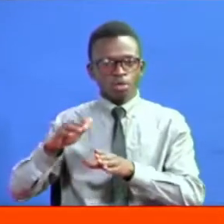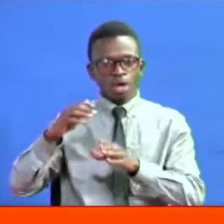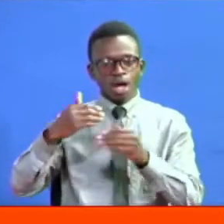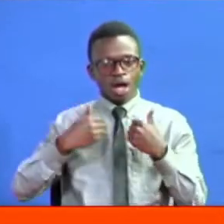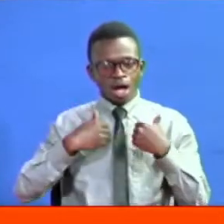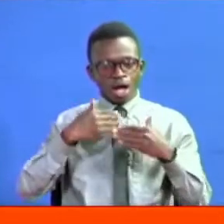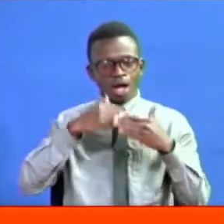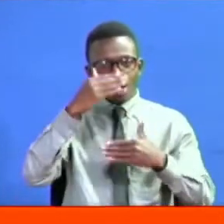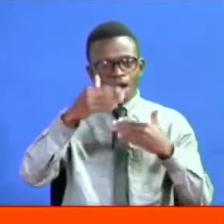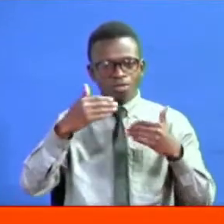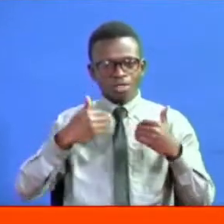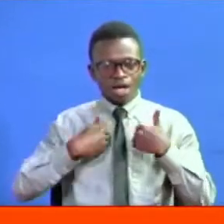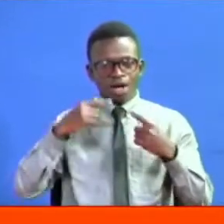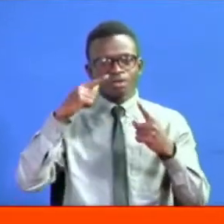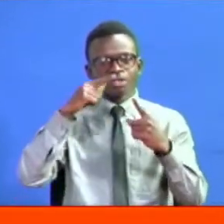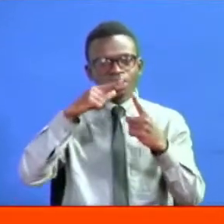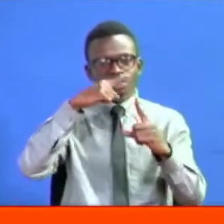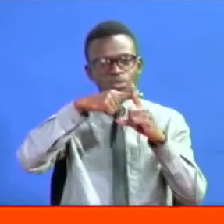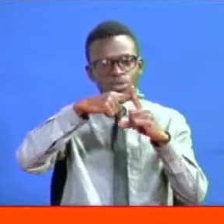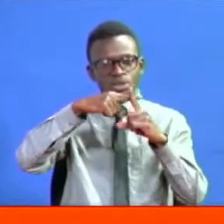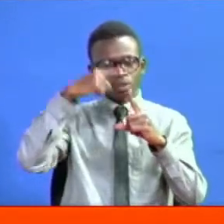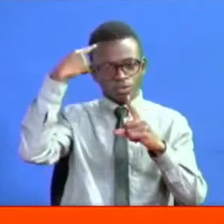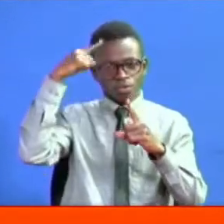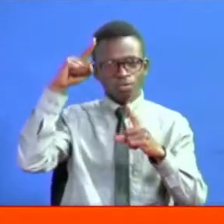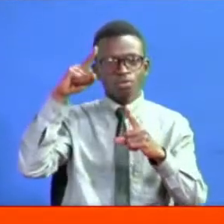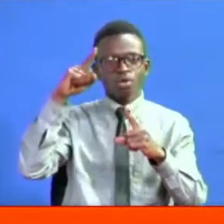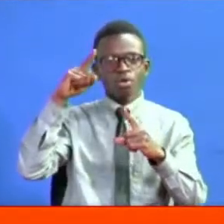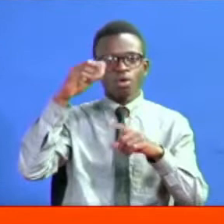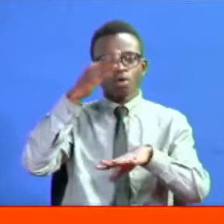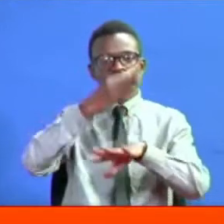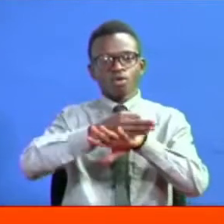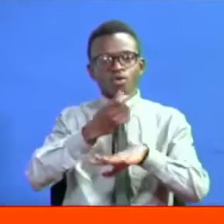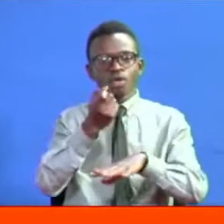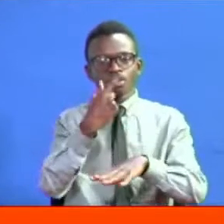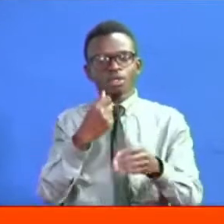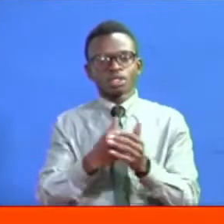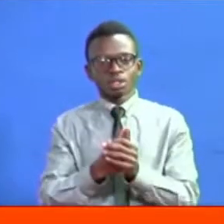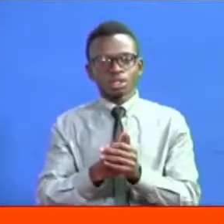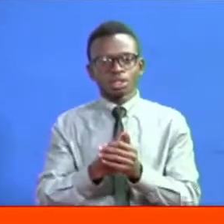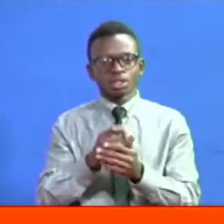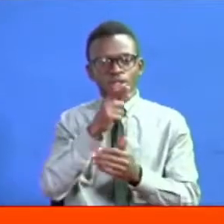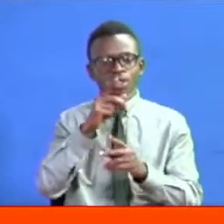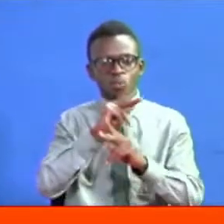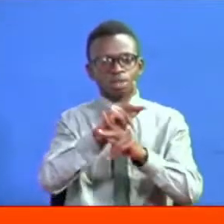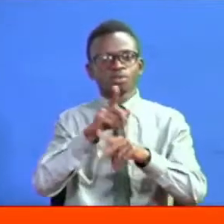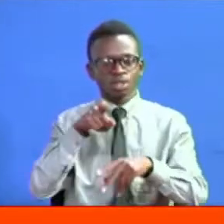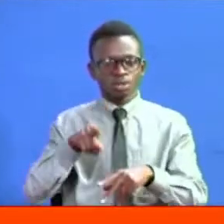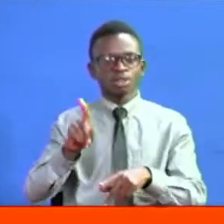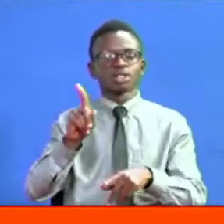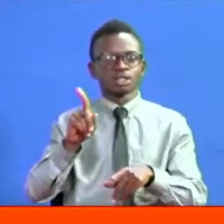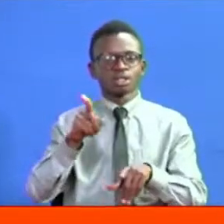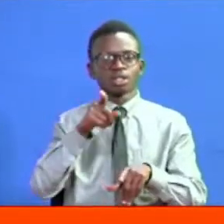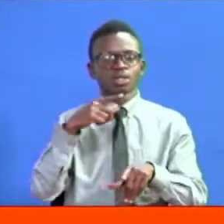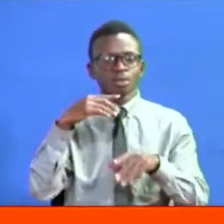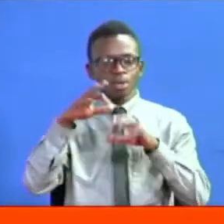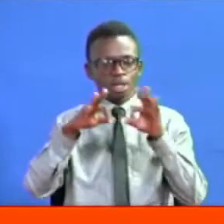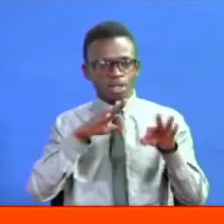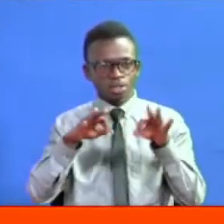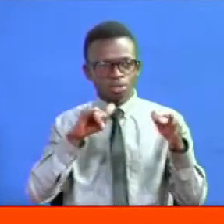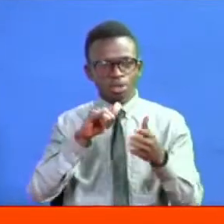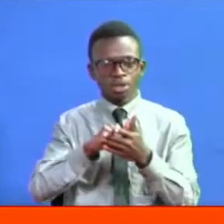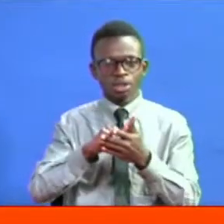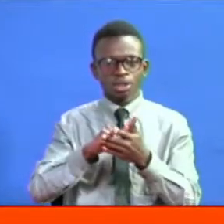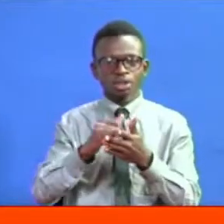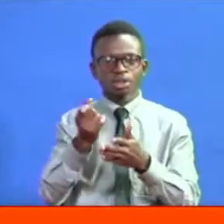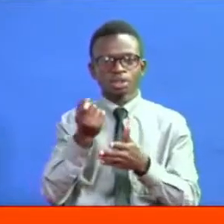Norandrosta-1 and for tampering with anti-doping processes. But in her defense, the 37-year-old explained the substance